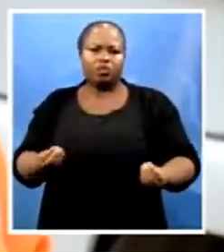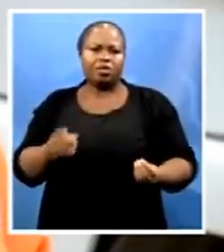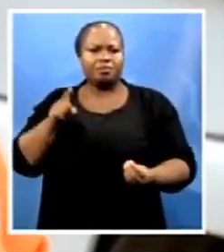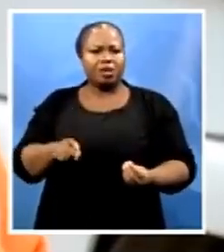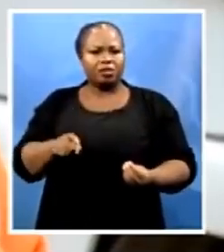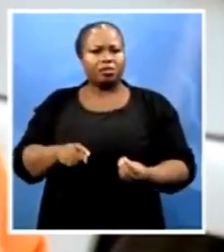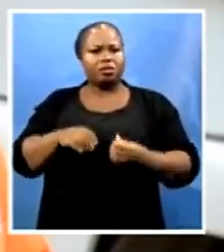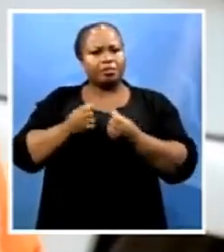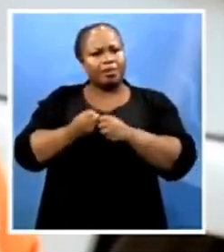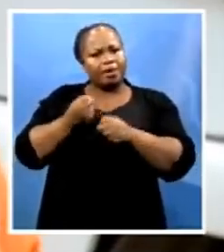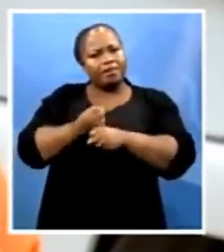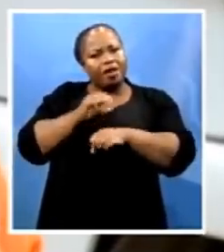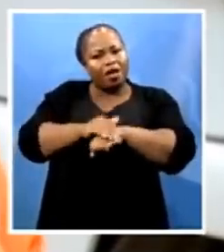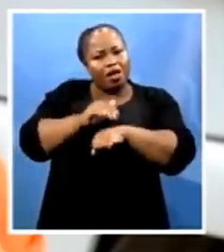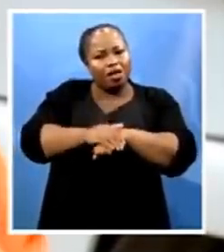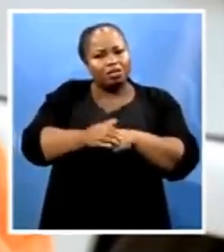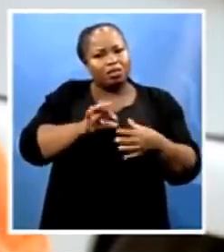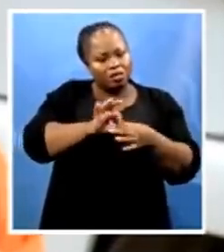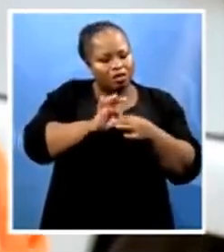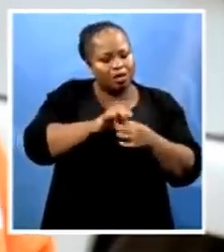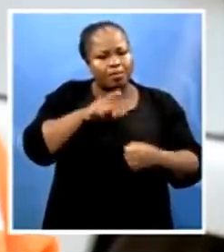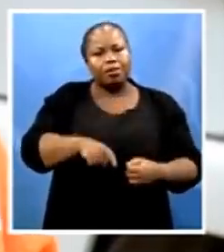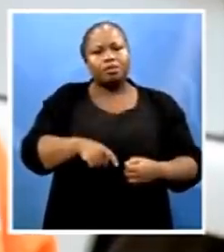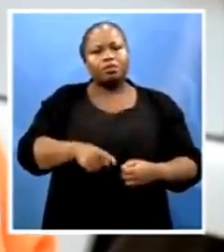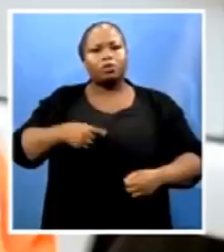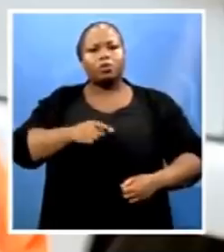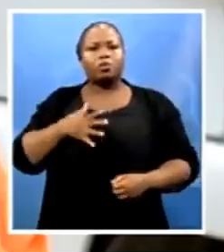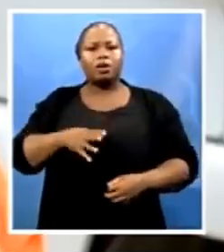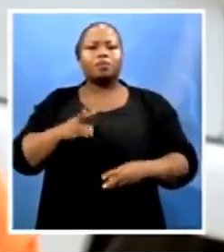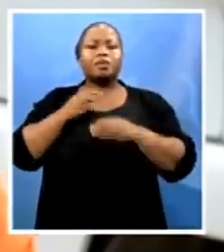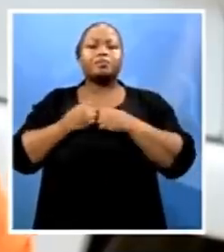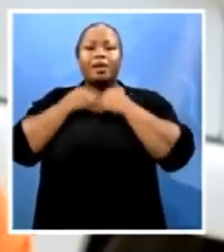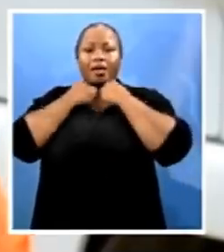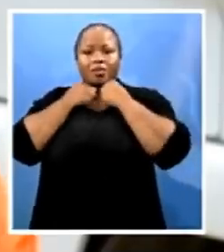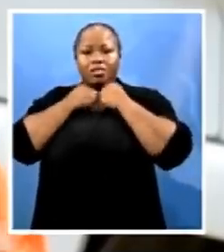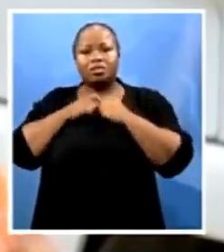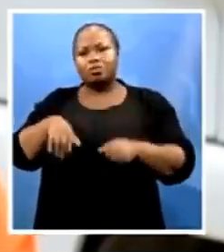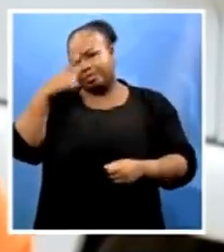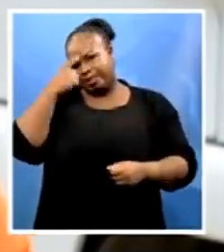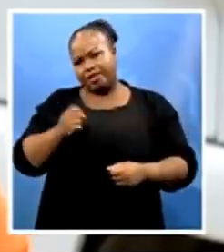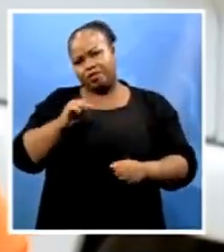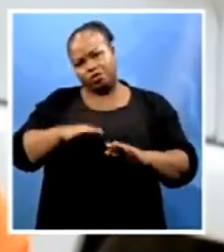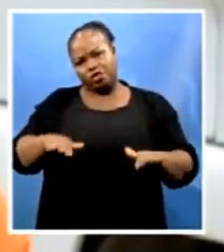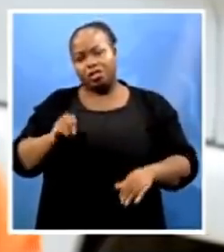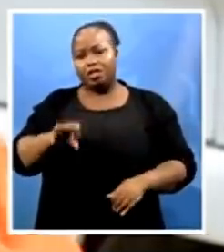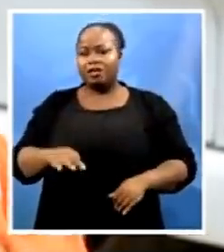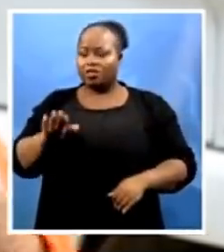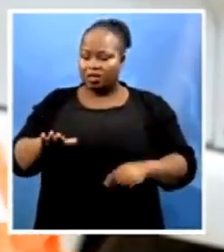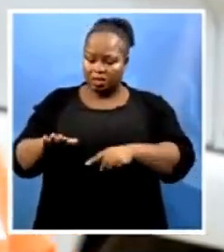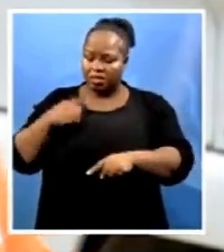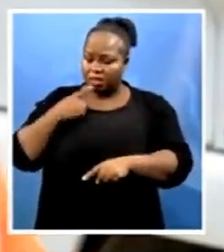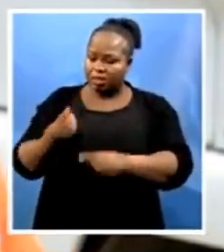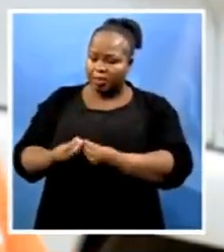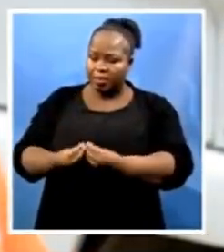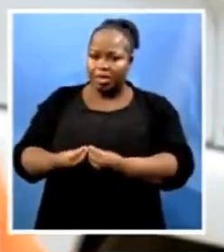We need those parents. At least believe in your kid. If your kid says something and is frustrated by something, just